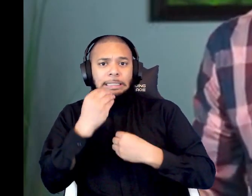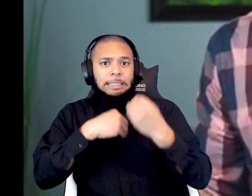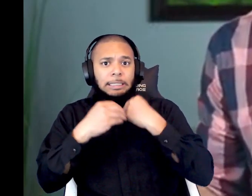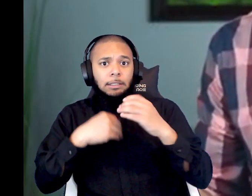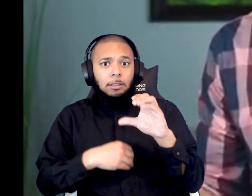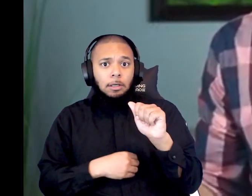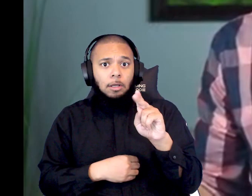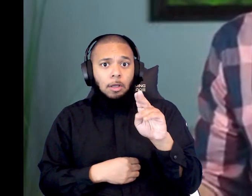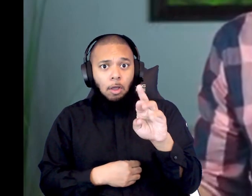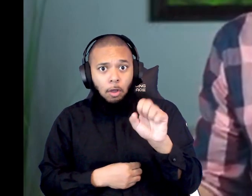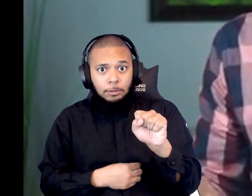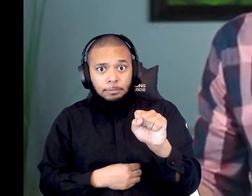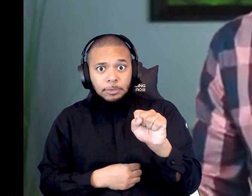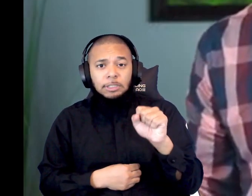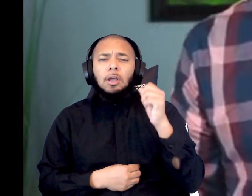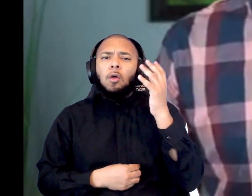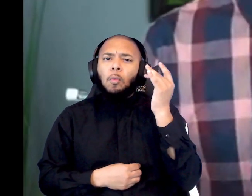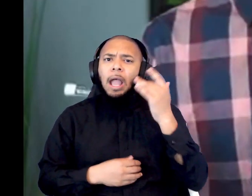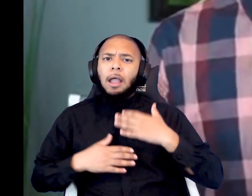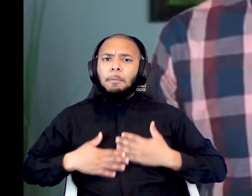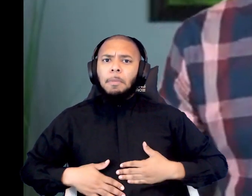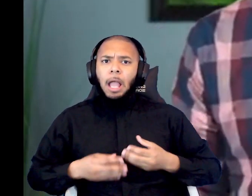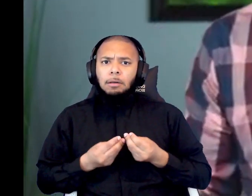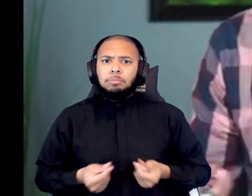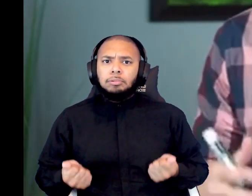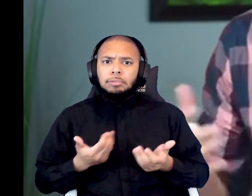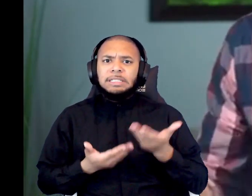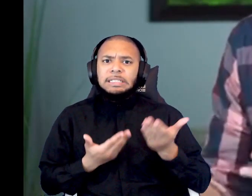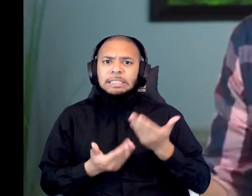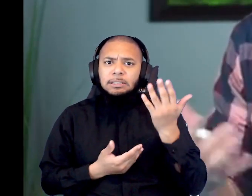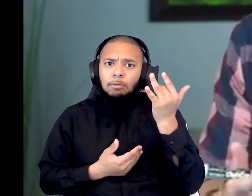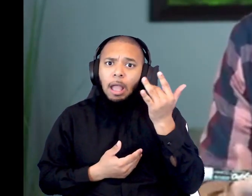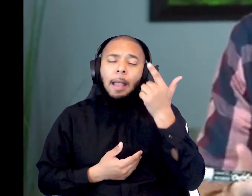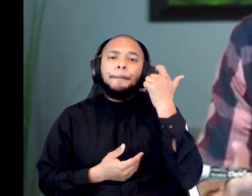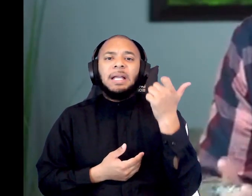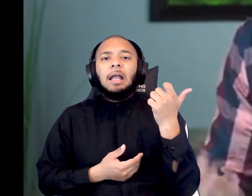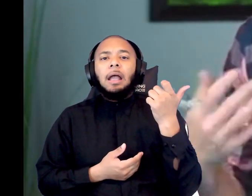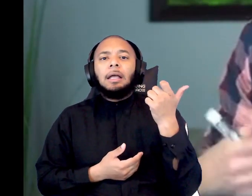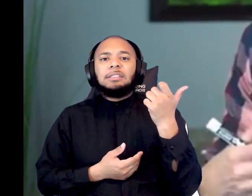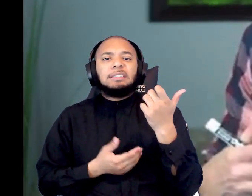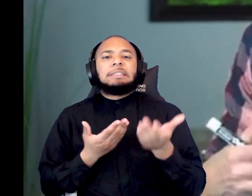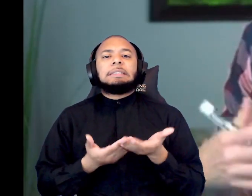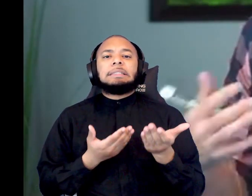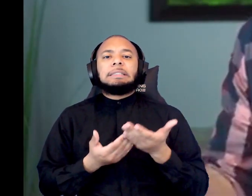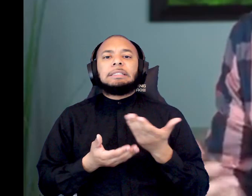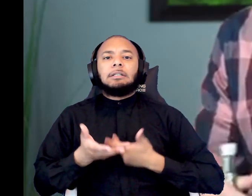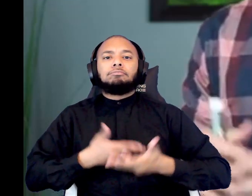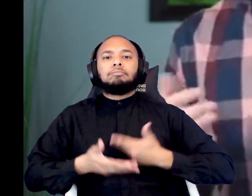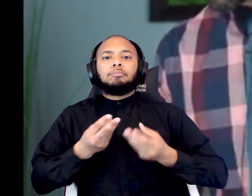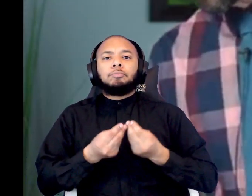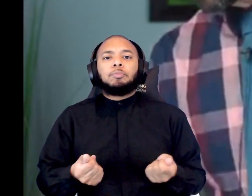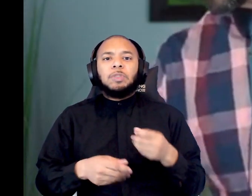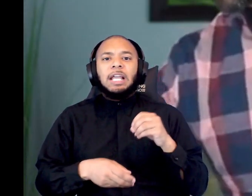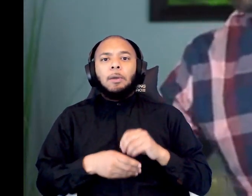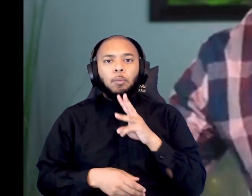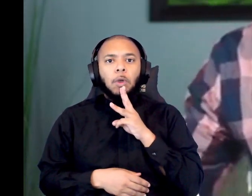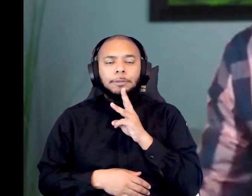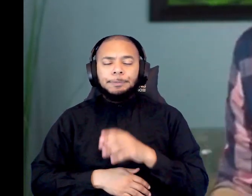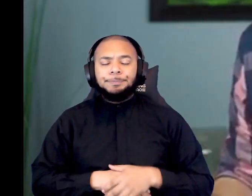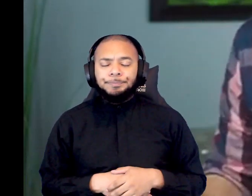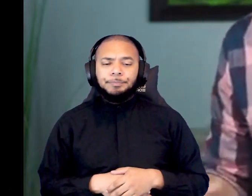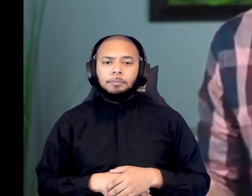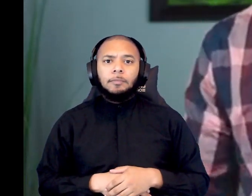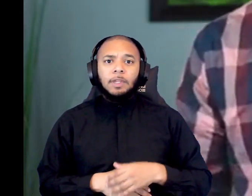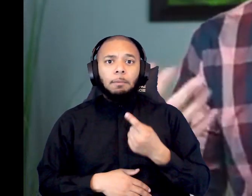the reasons why our body breaks them down so easily and so readily, is because they're so soluble. Once they get inside our systems, they can be easily